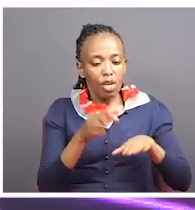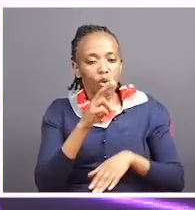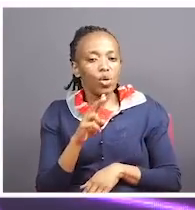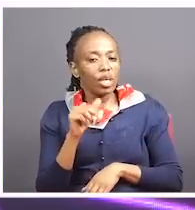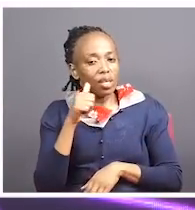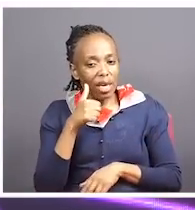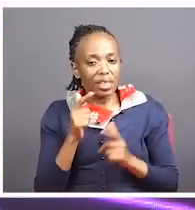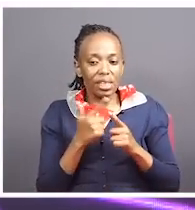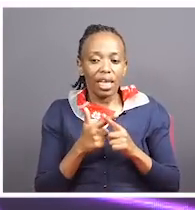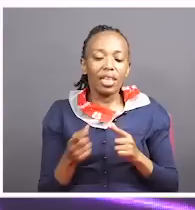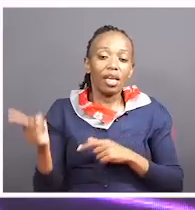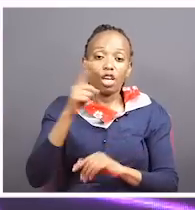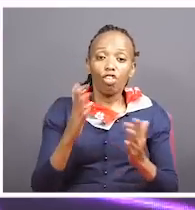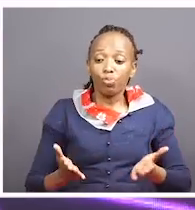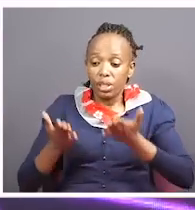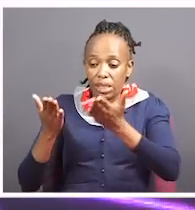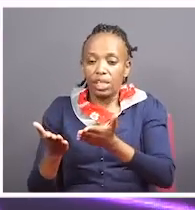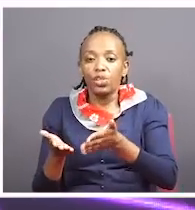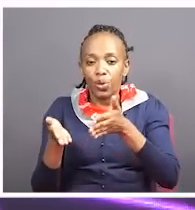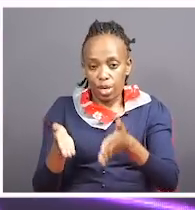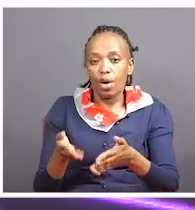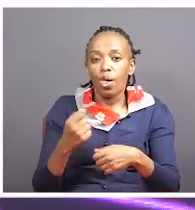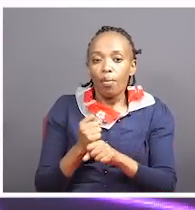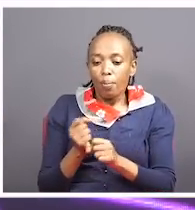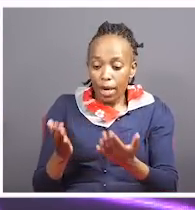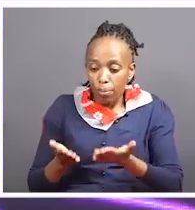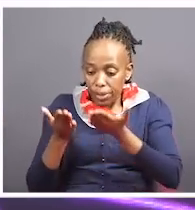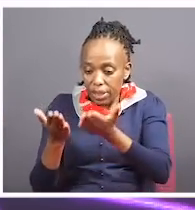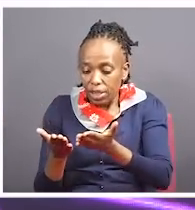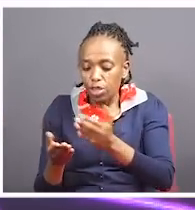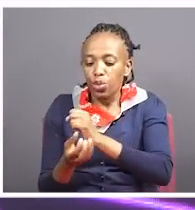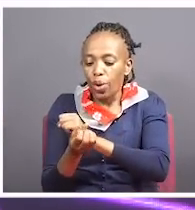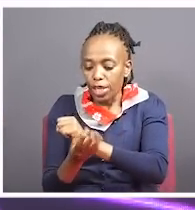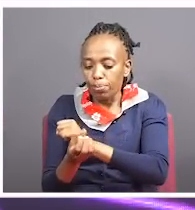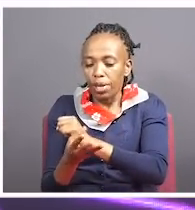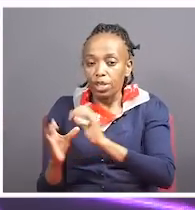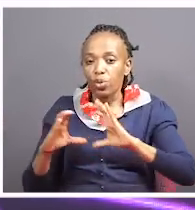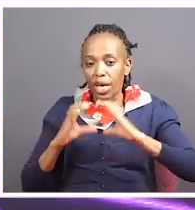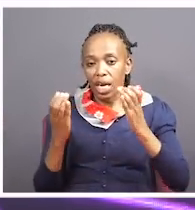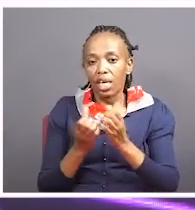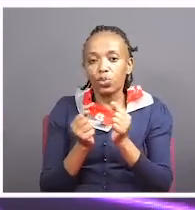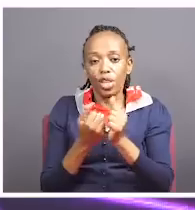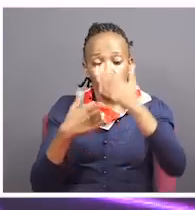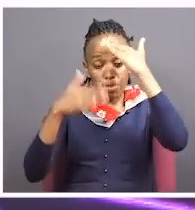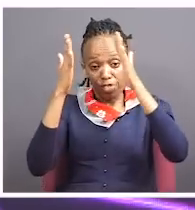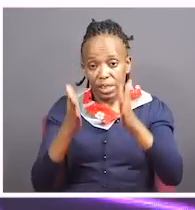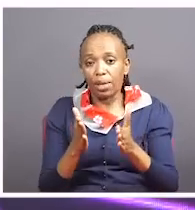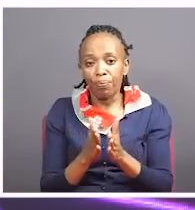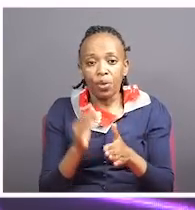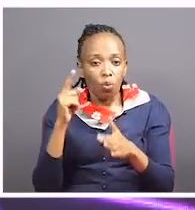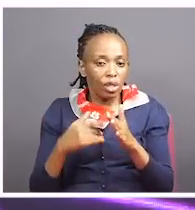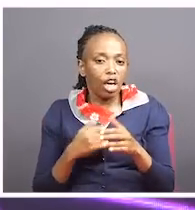Then there was a day of presentation. So we would now make a presentation. You explain to the class together with the